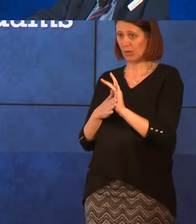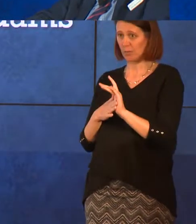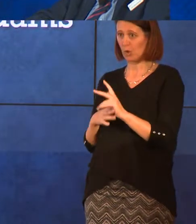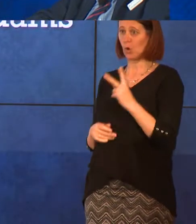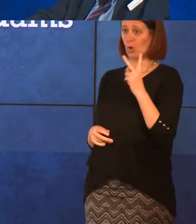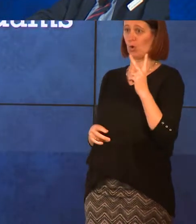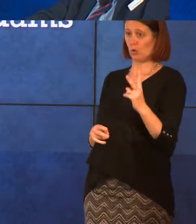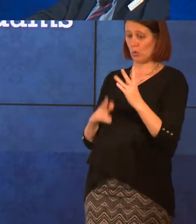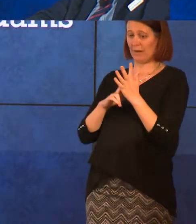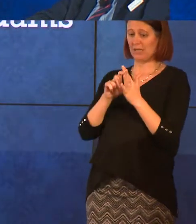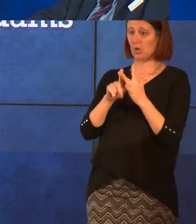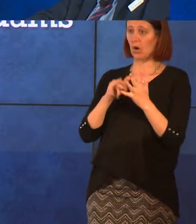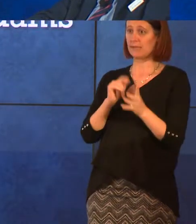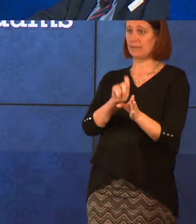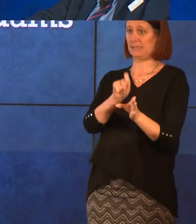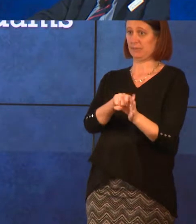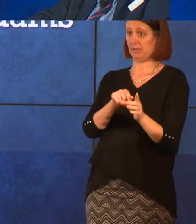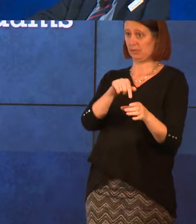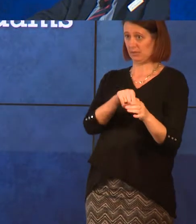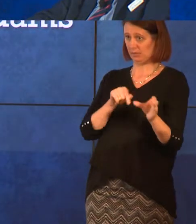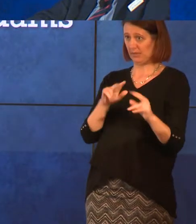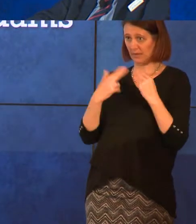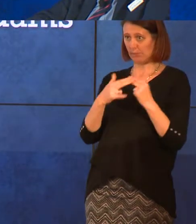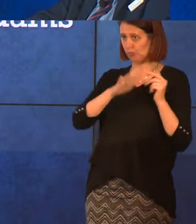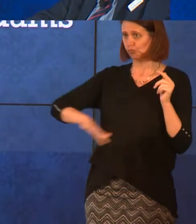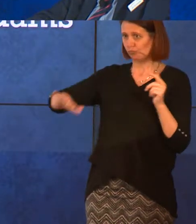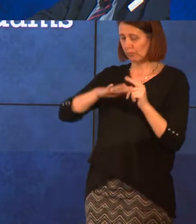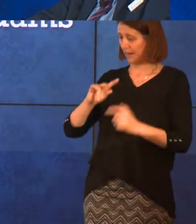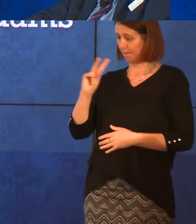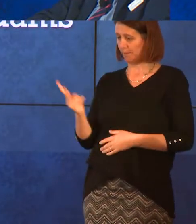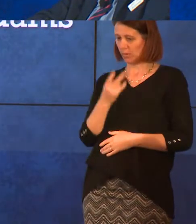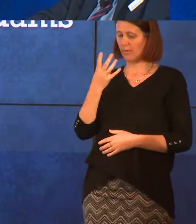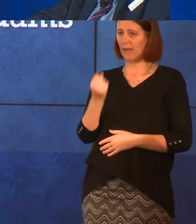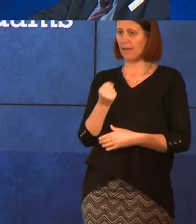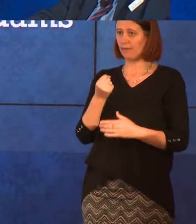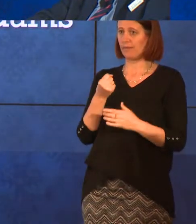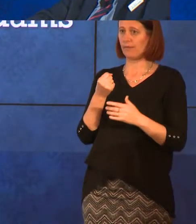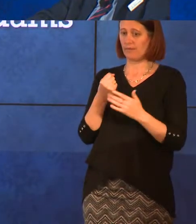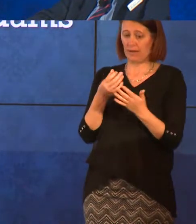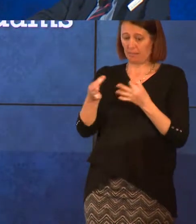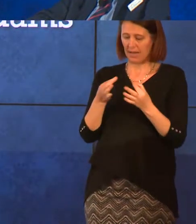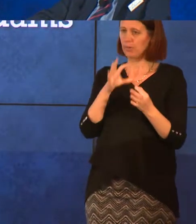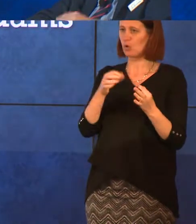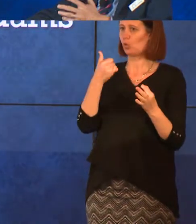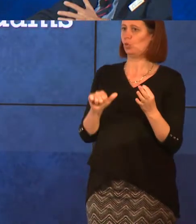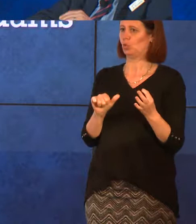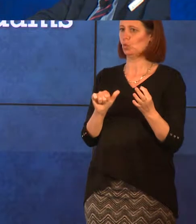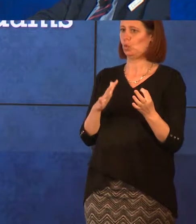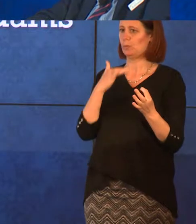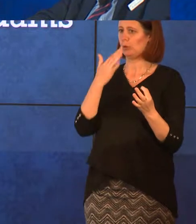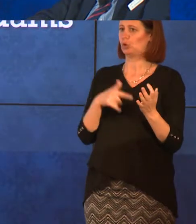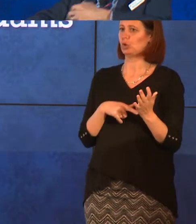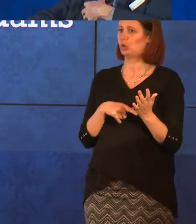are NDIS participants, and both of them have underutilised plans. They've both got plans that are